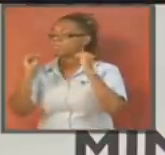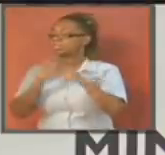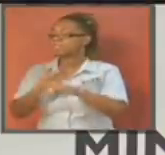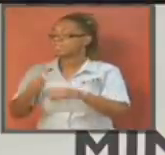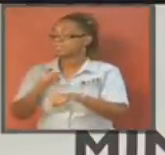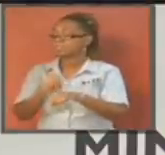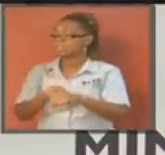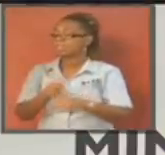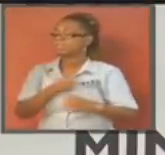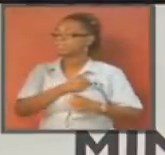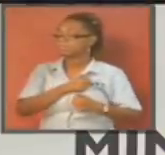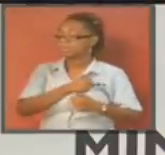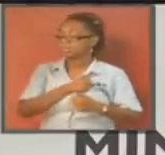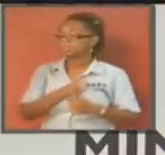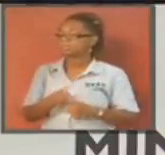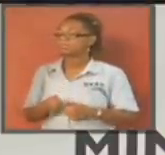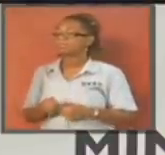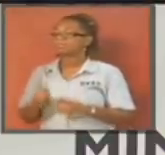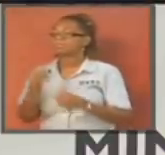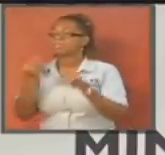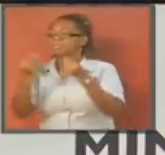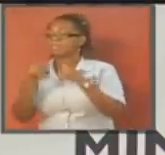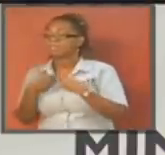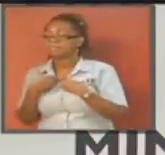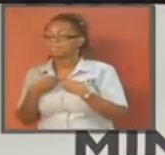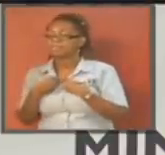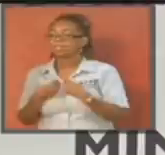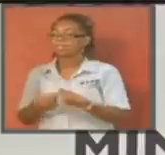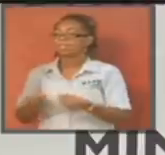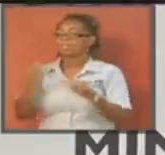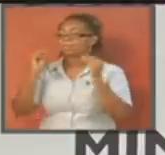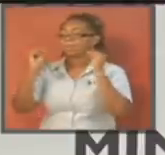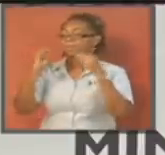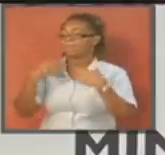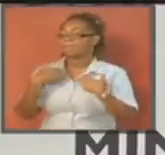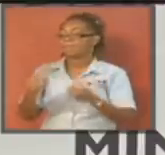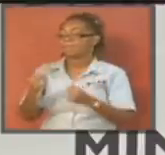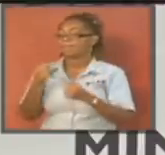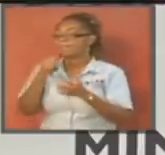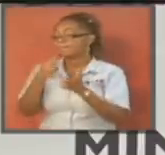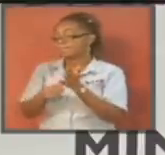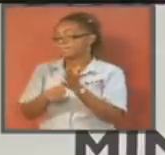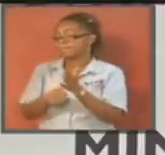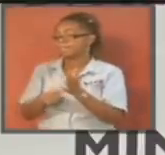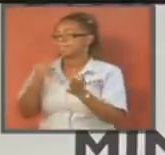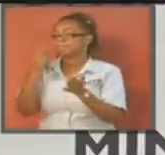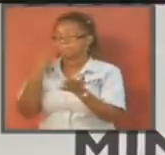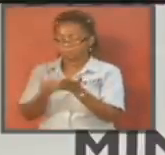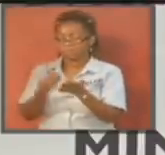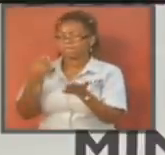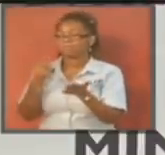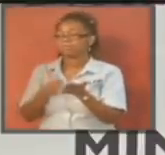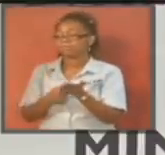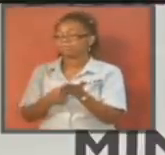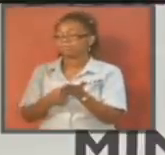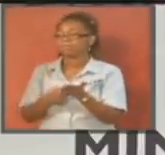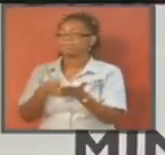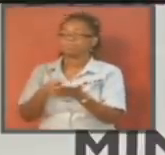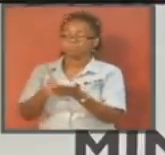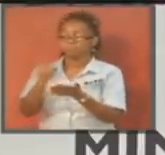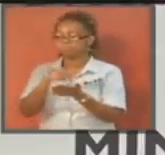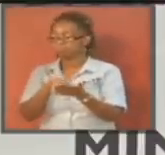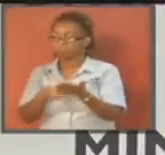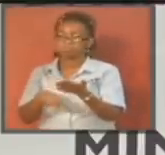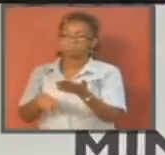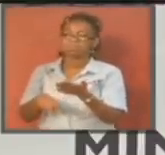the U.S., that their counterpart agency, so that we could do two things. One, we expect to get some information as it relates to